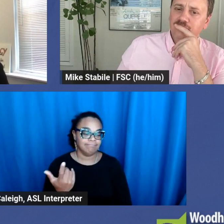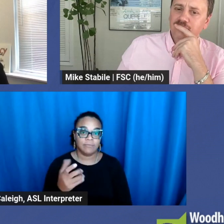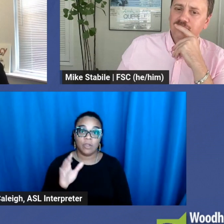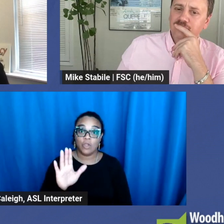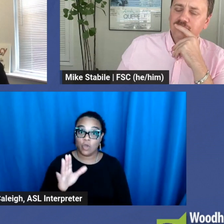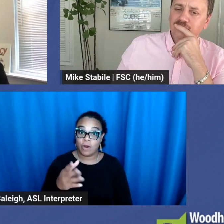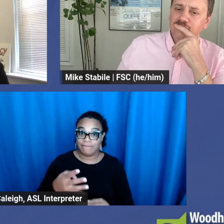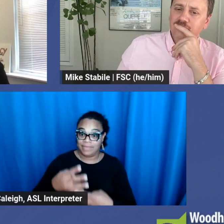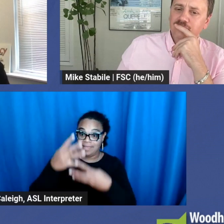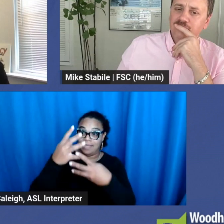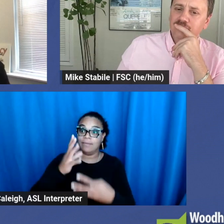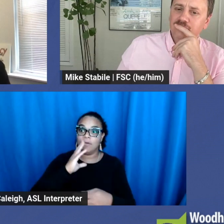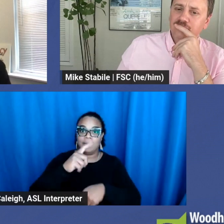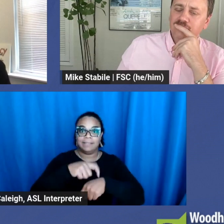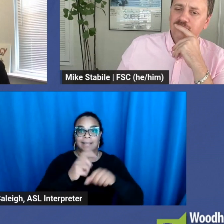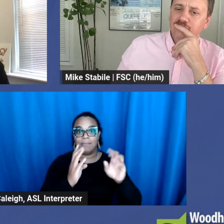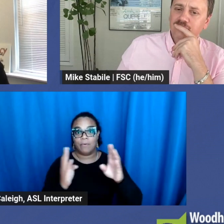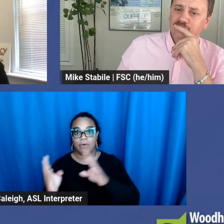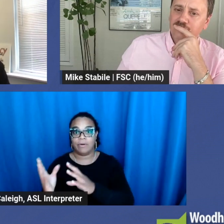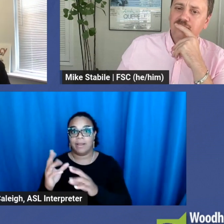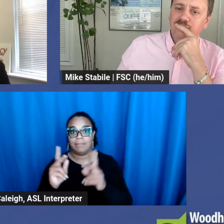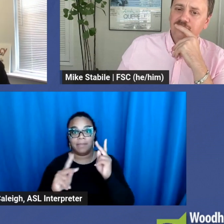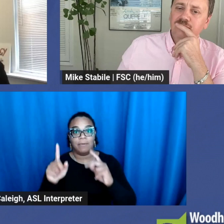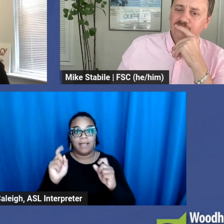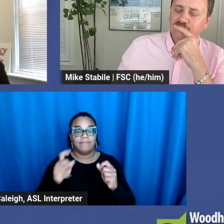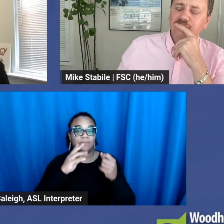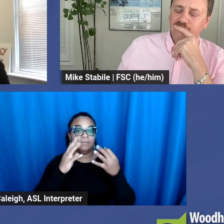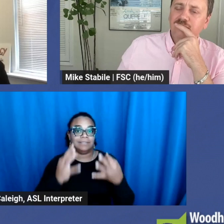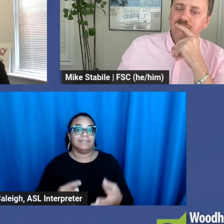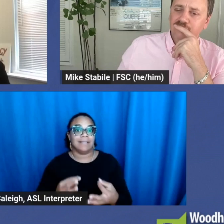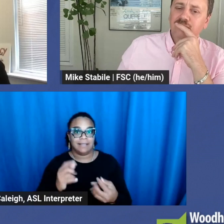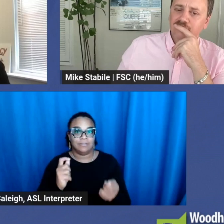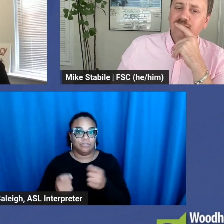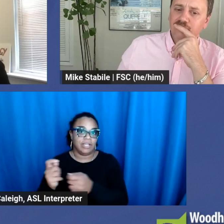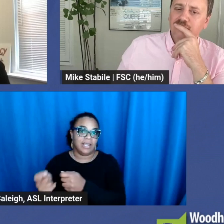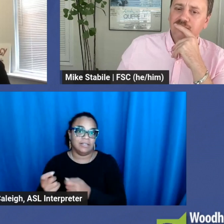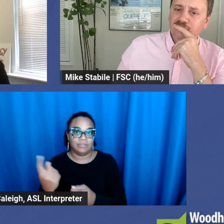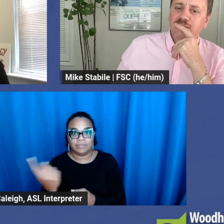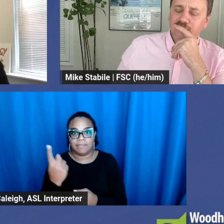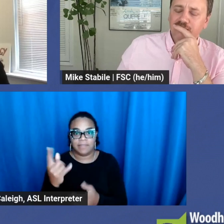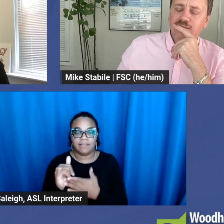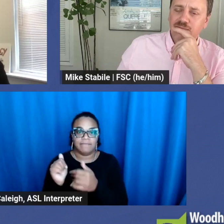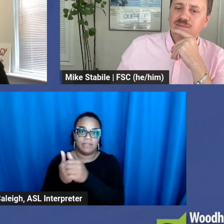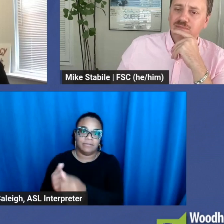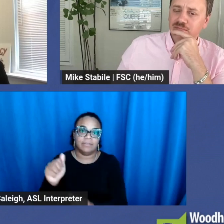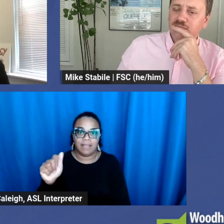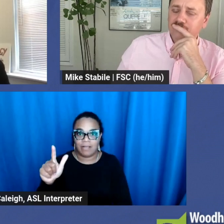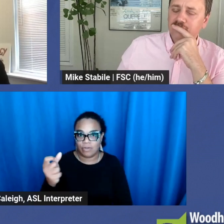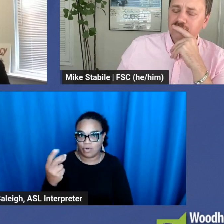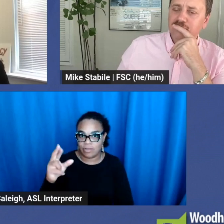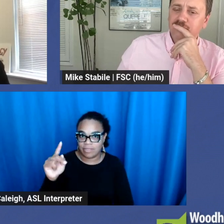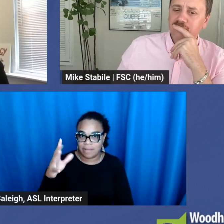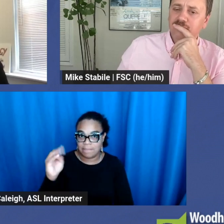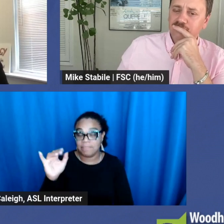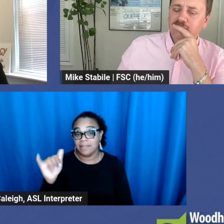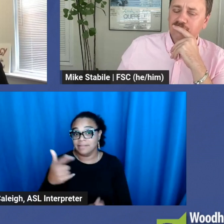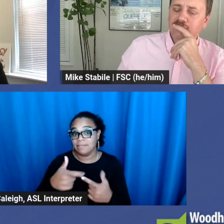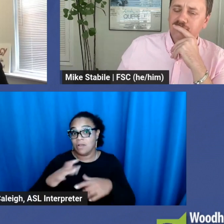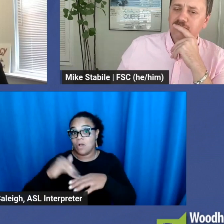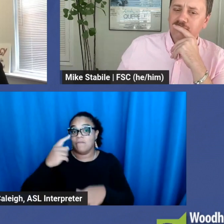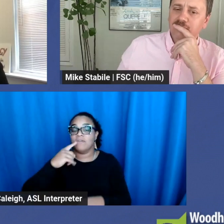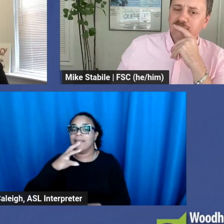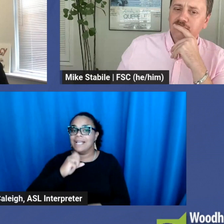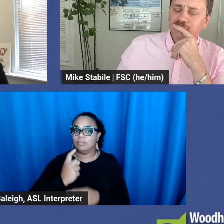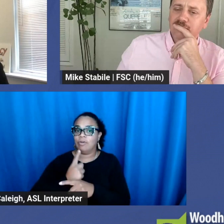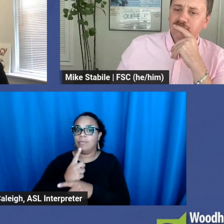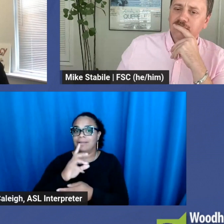is going to be chronological, and people have to choose to switch into something that's algorithmic. That's a big call in some of the age appropriate design code bills